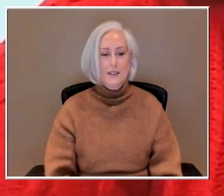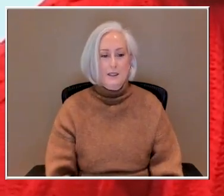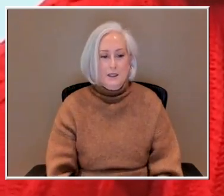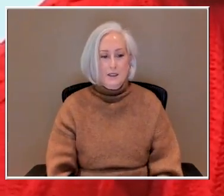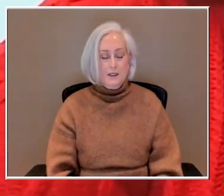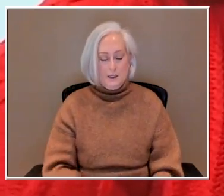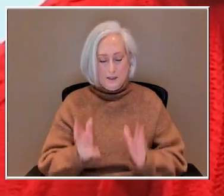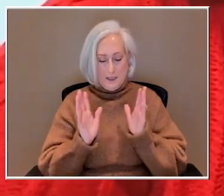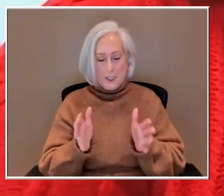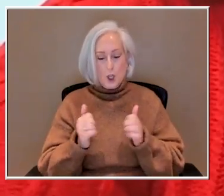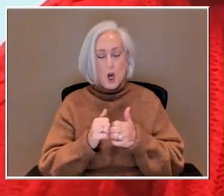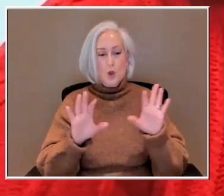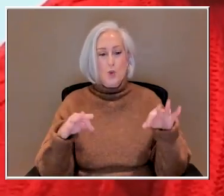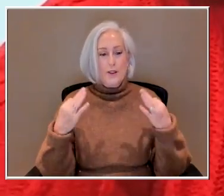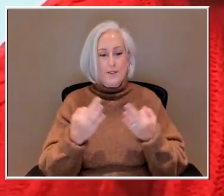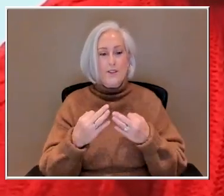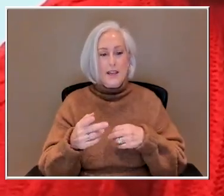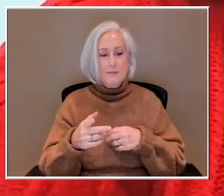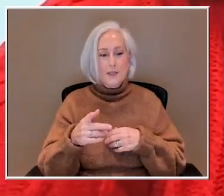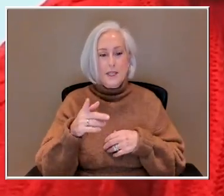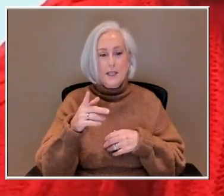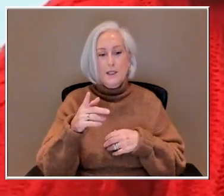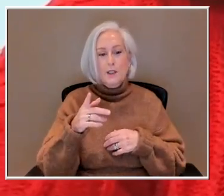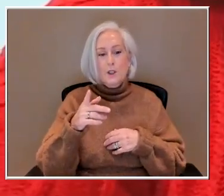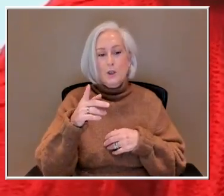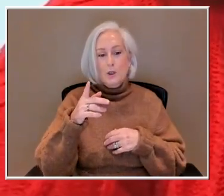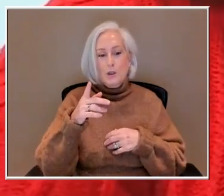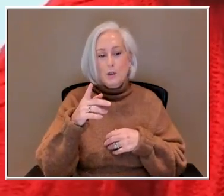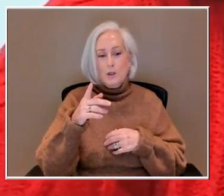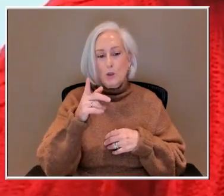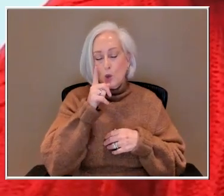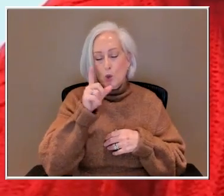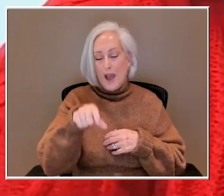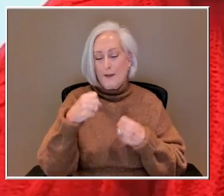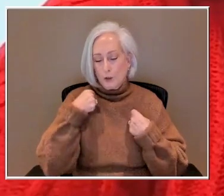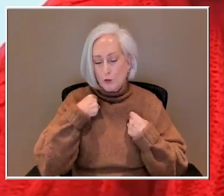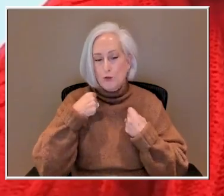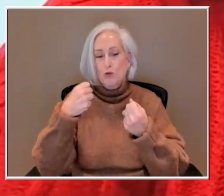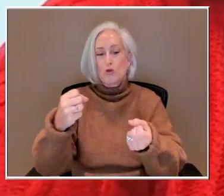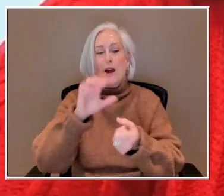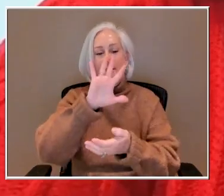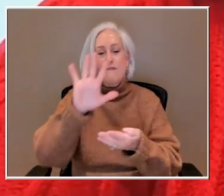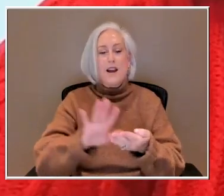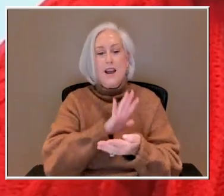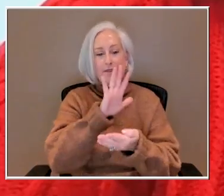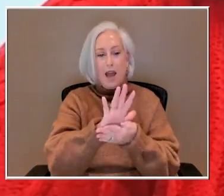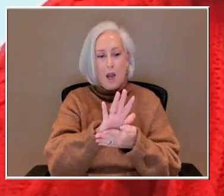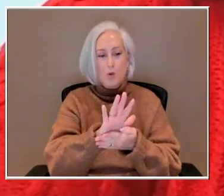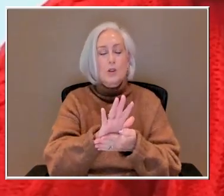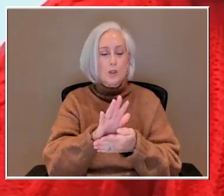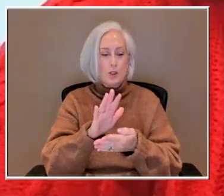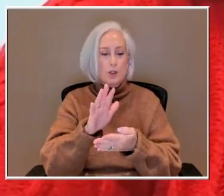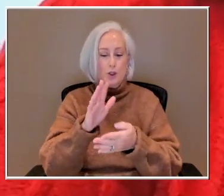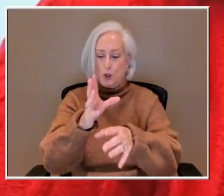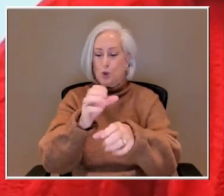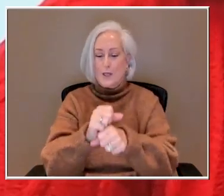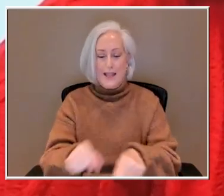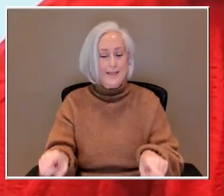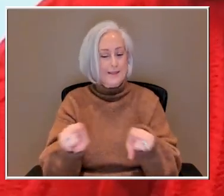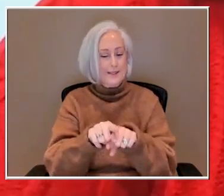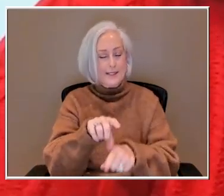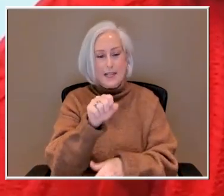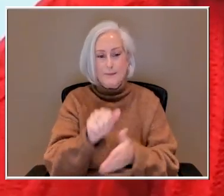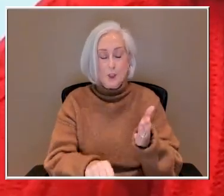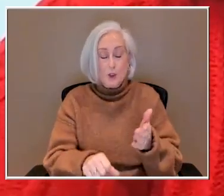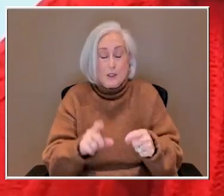with families who are going through things like this who have to drive 5 hours up to Kansas City for the same procedure. John, I can't even